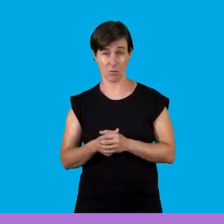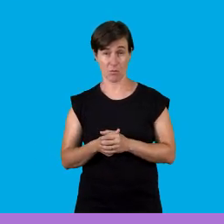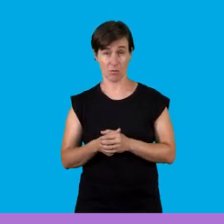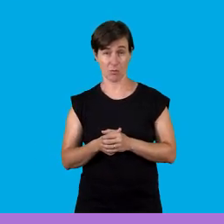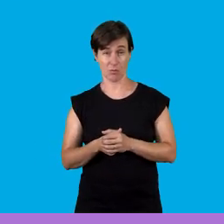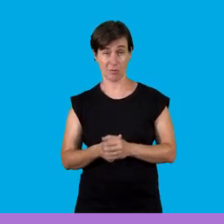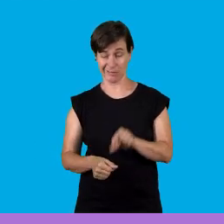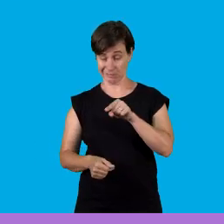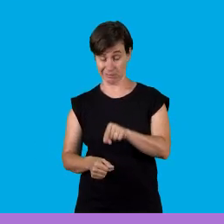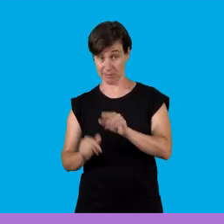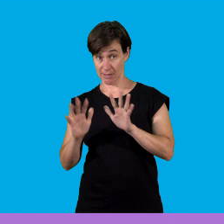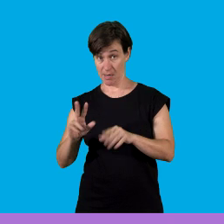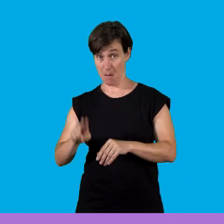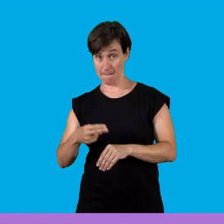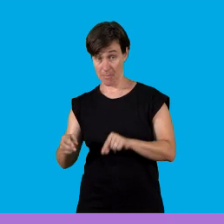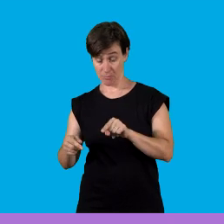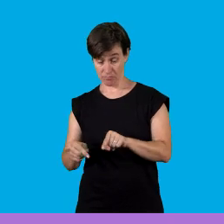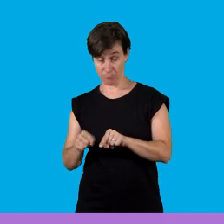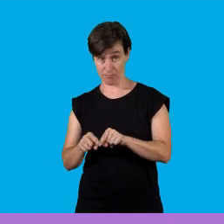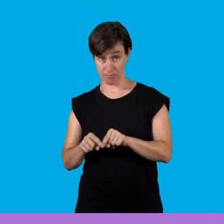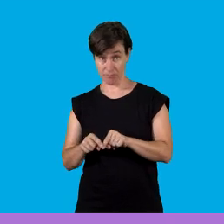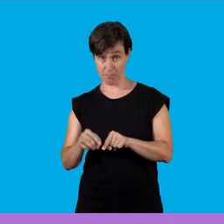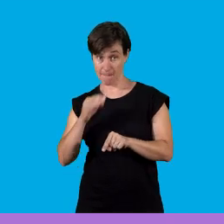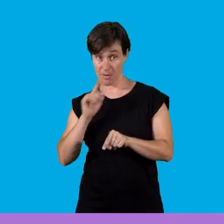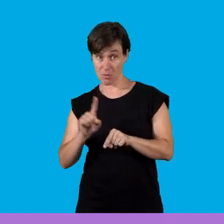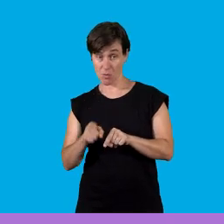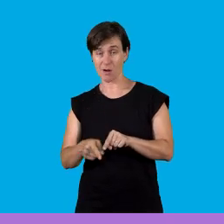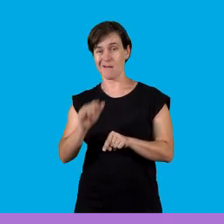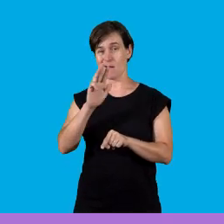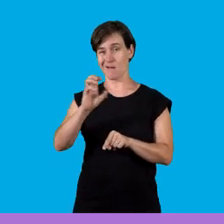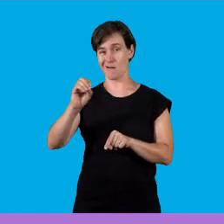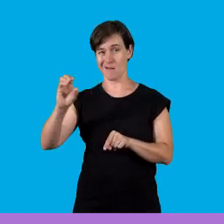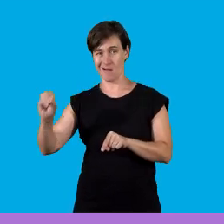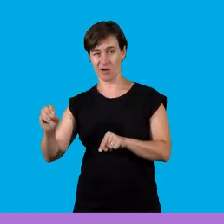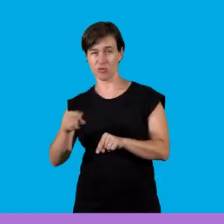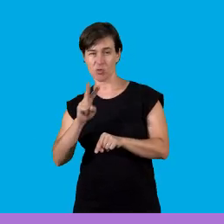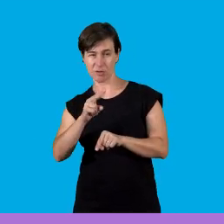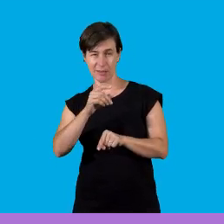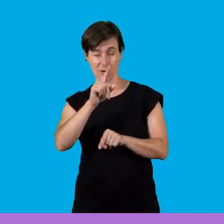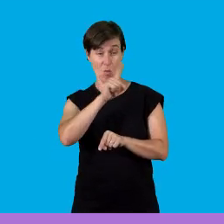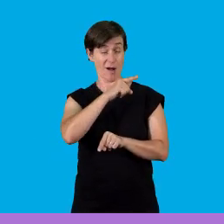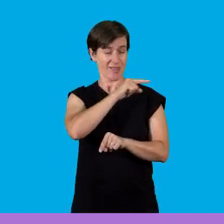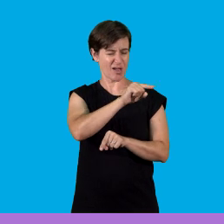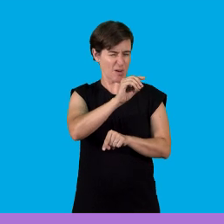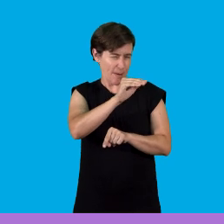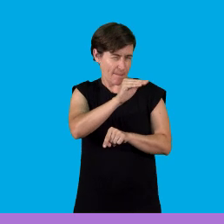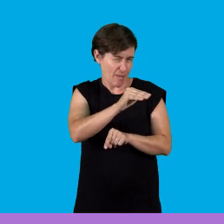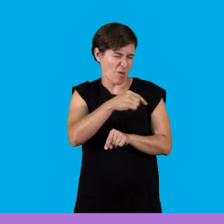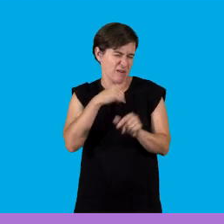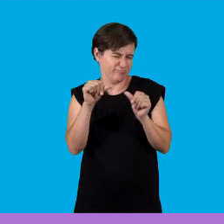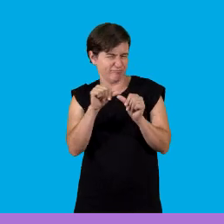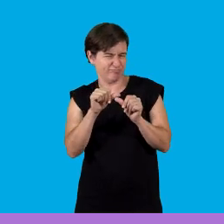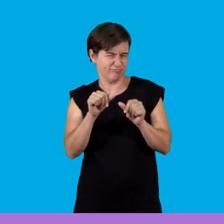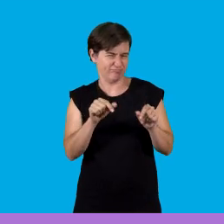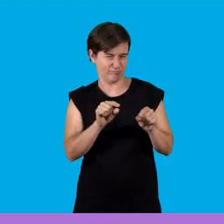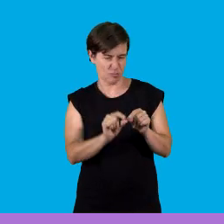pair now. So here's 10 pounds. That should be equals to 900. So can we see just below 1,000? I'm just going to estimate